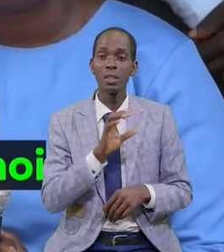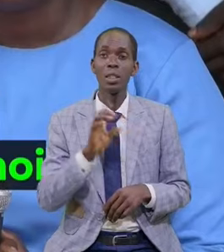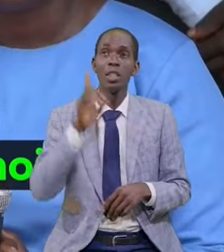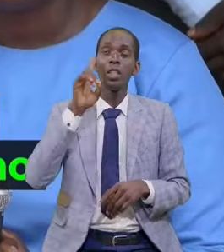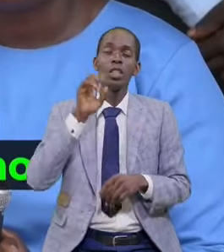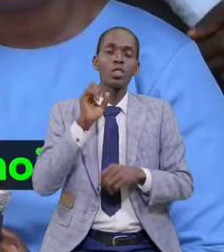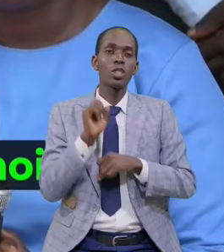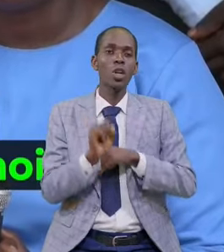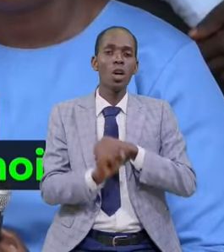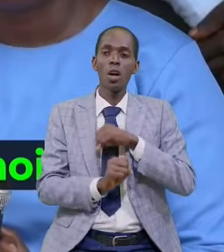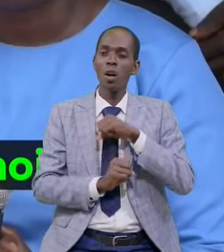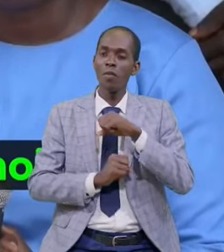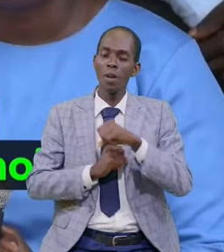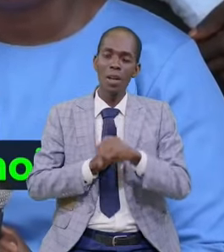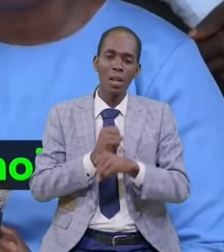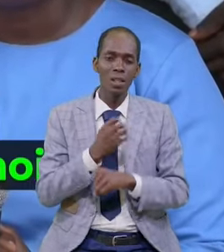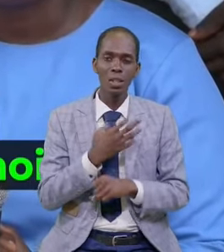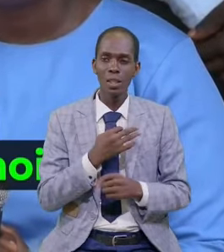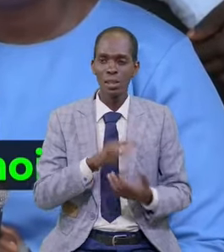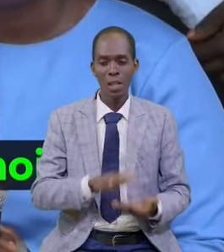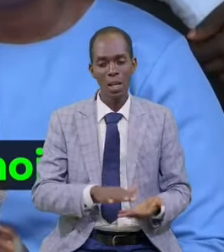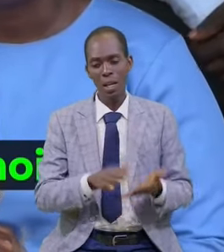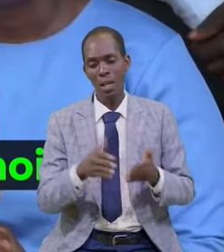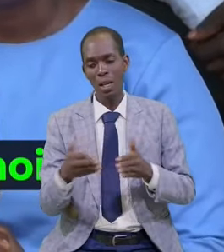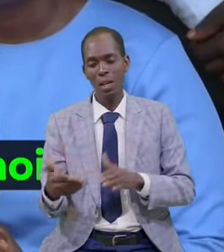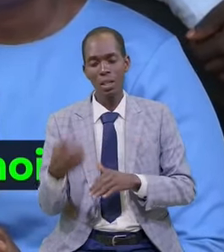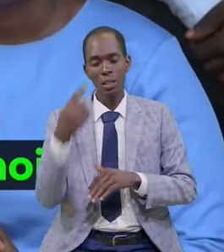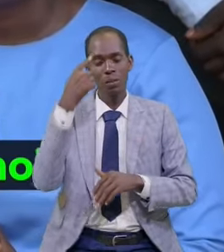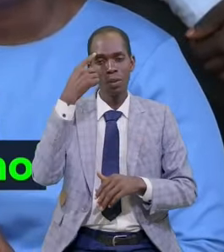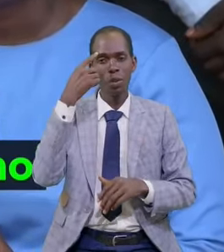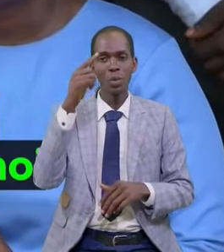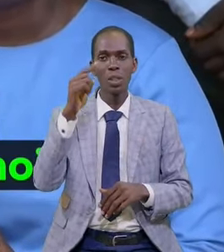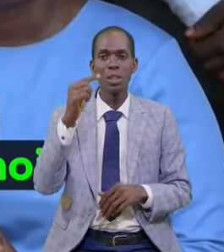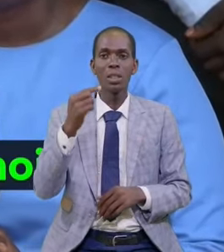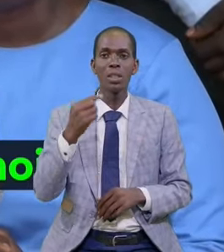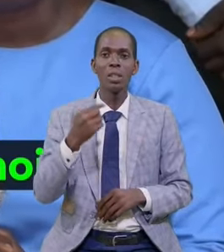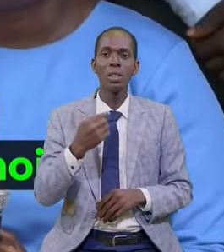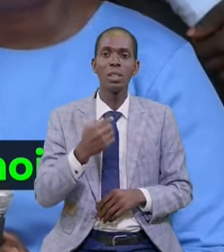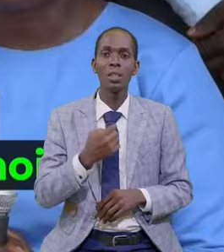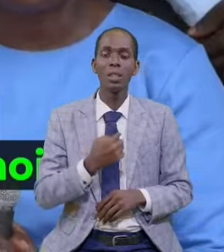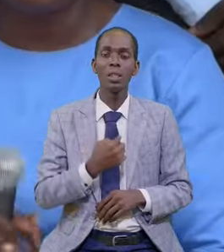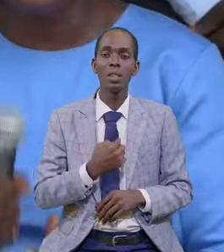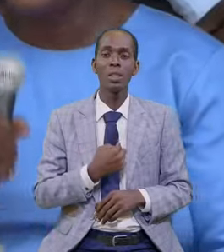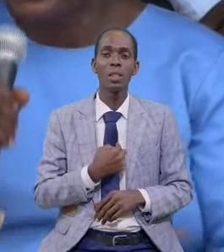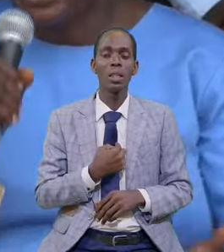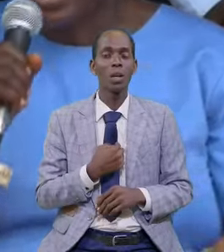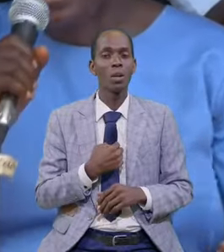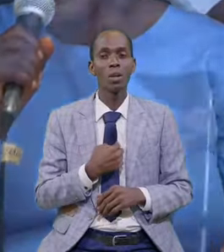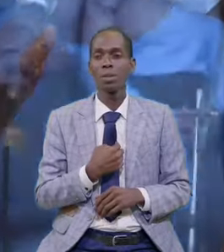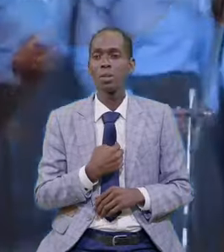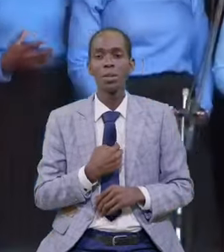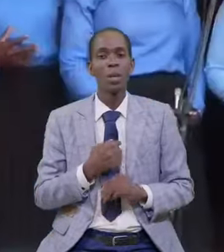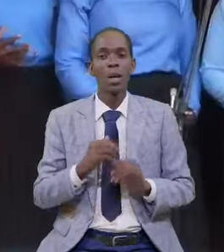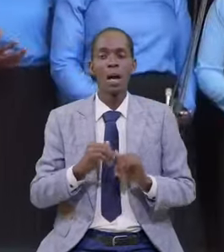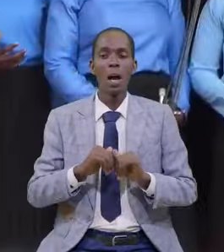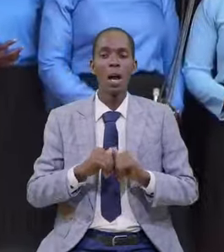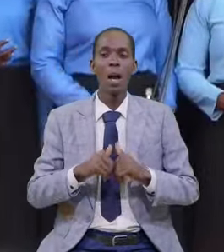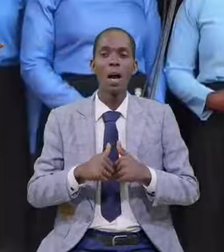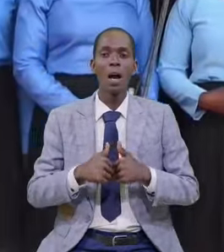he suffered and died for me we're singing